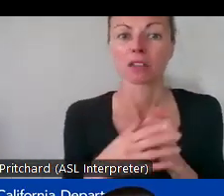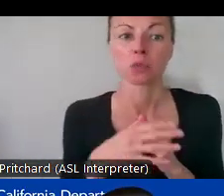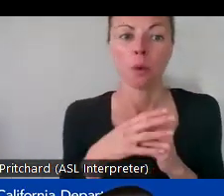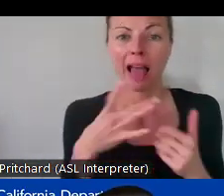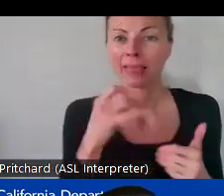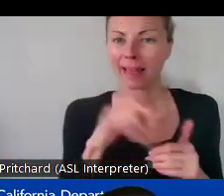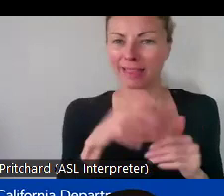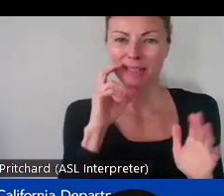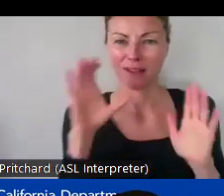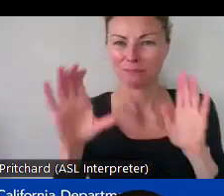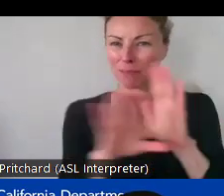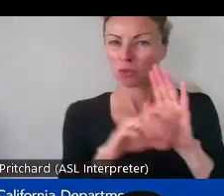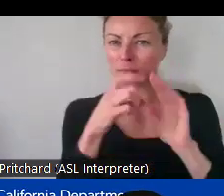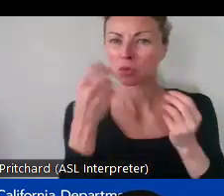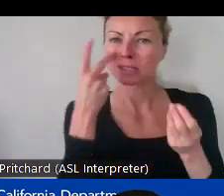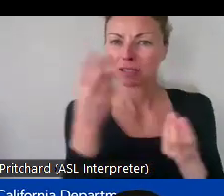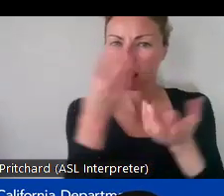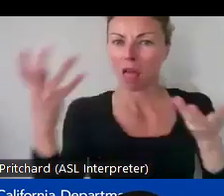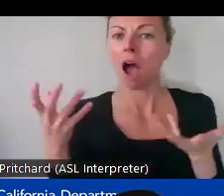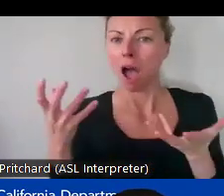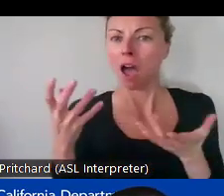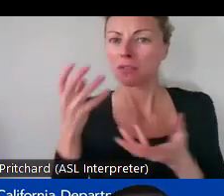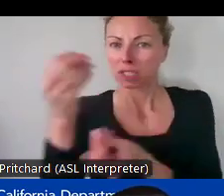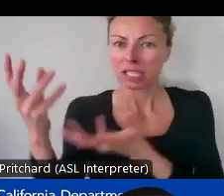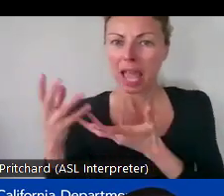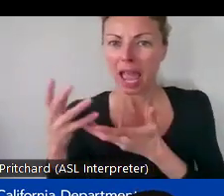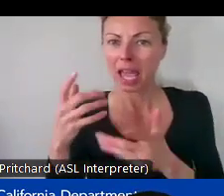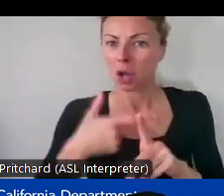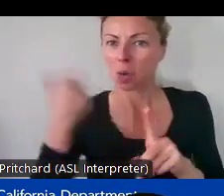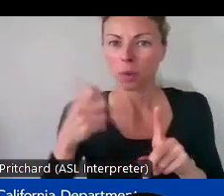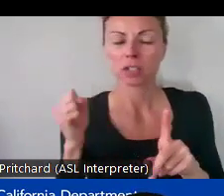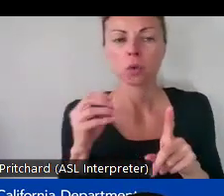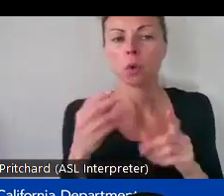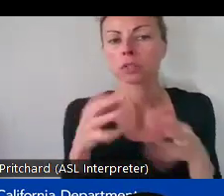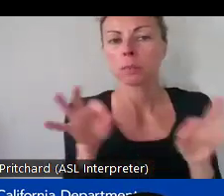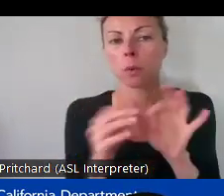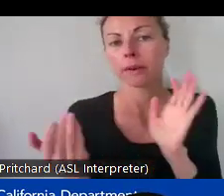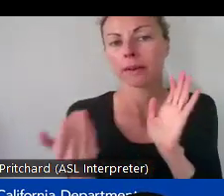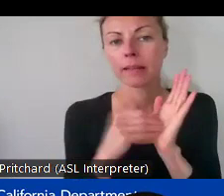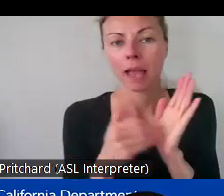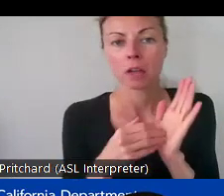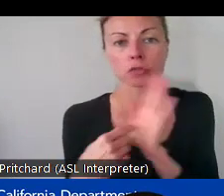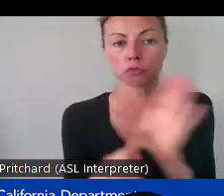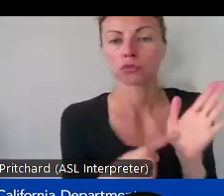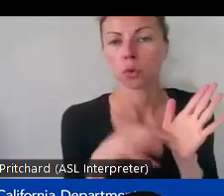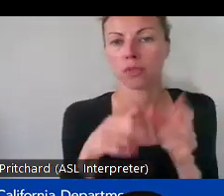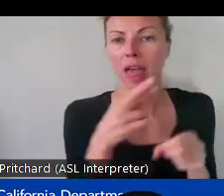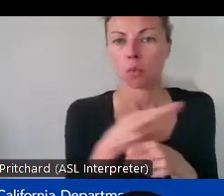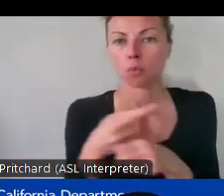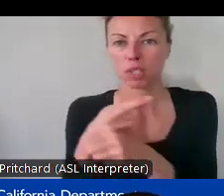visual. There's a lot of data on here, but we can still have that quick takeaway. So it's important to us, again, to be able to provide you with that regional